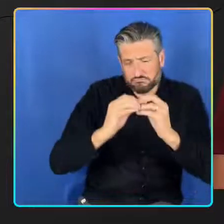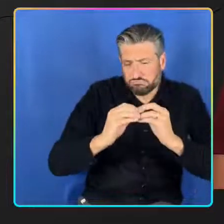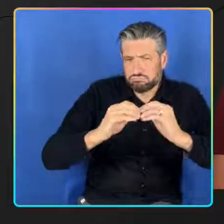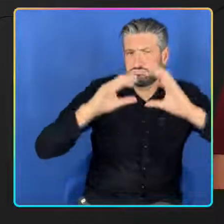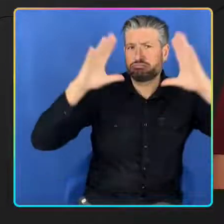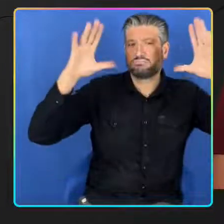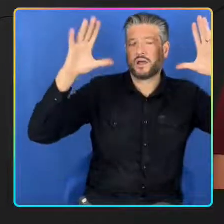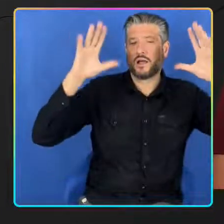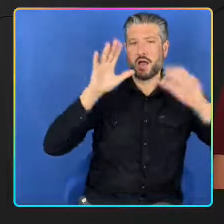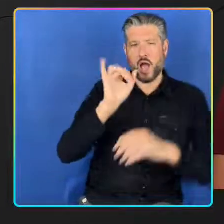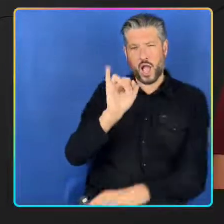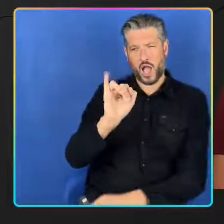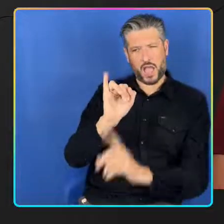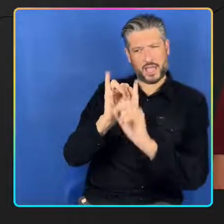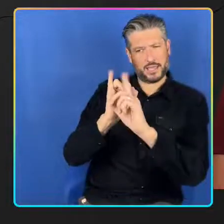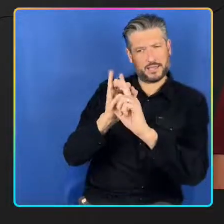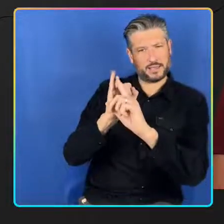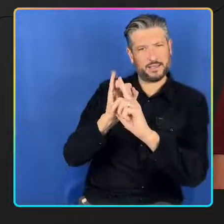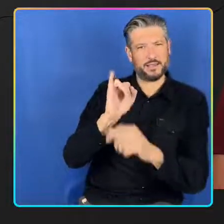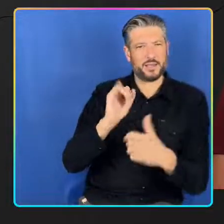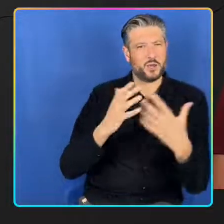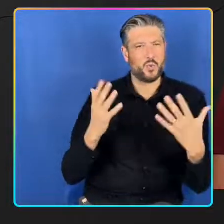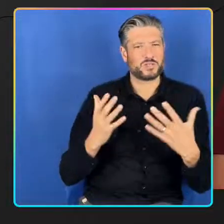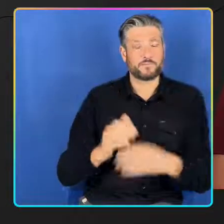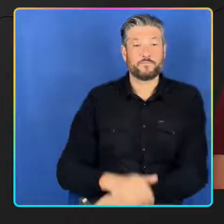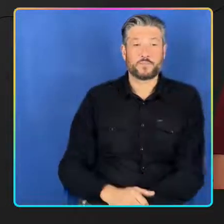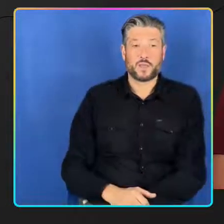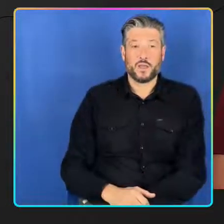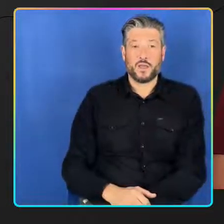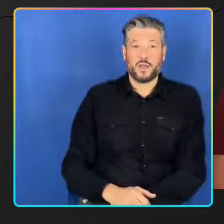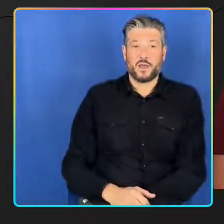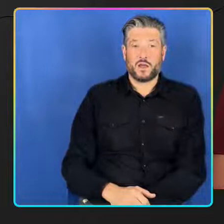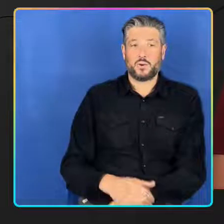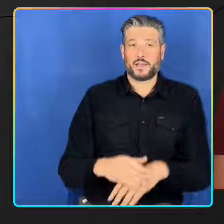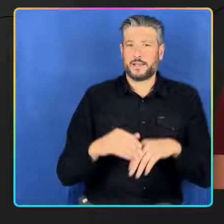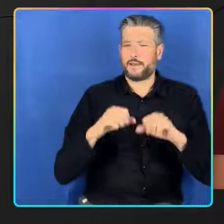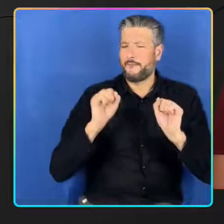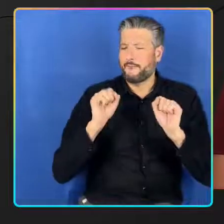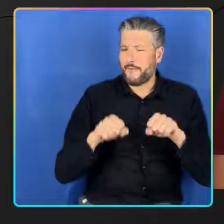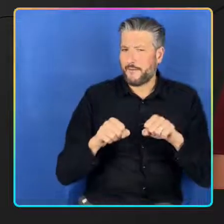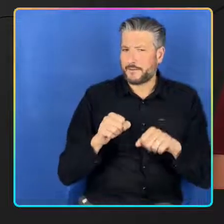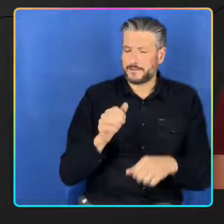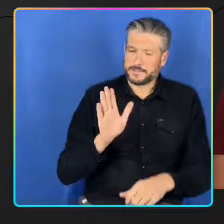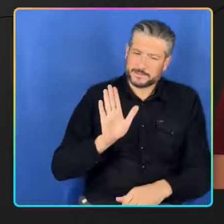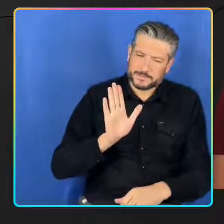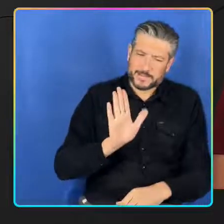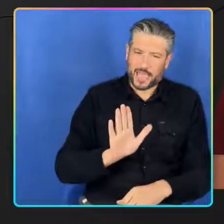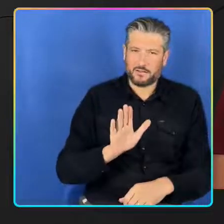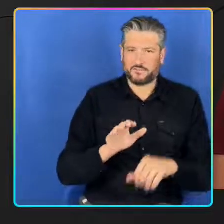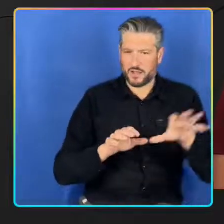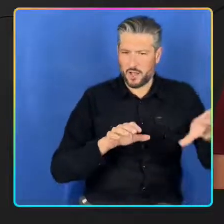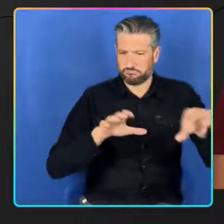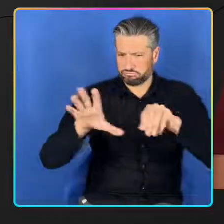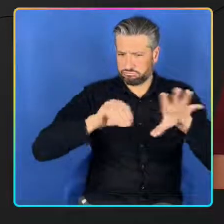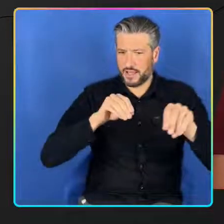interpretation of intelligence. So it's anything that can perceive its environment and choose actions that